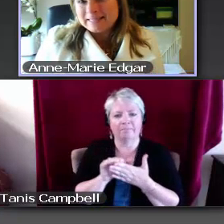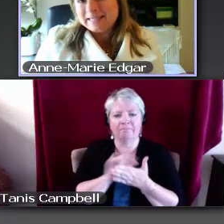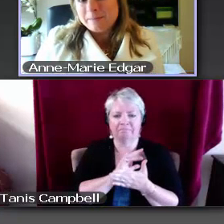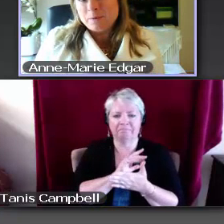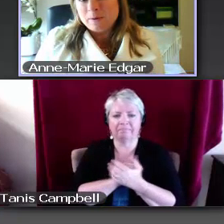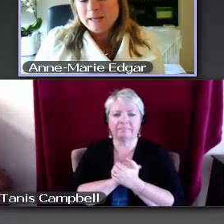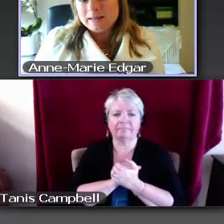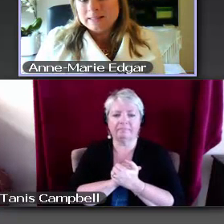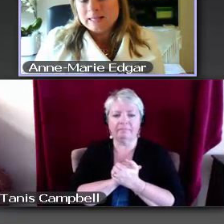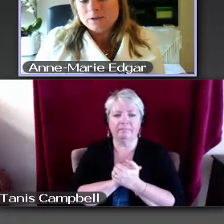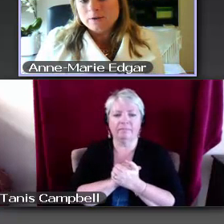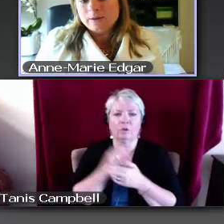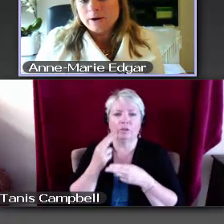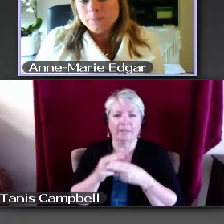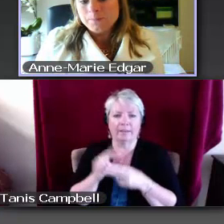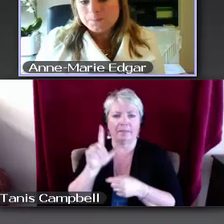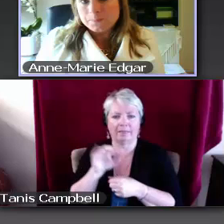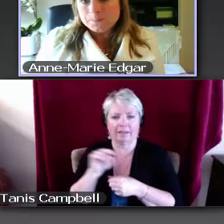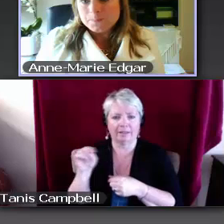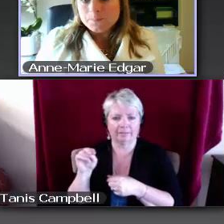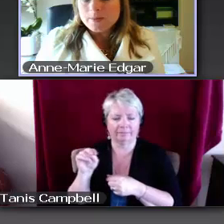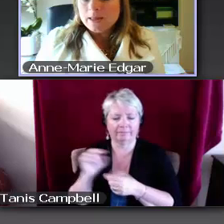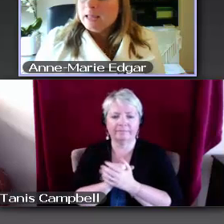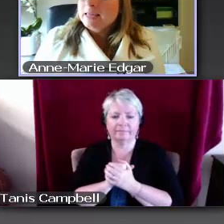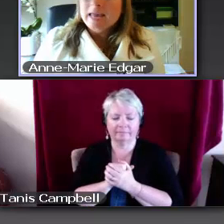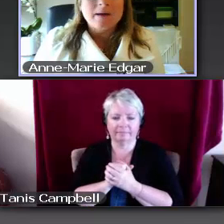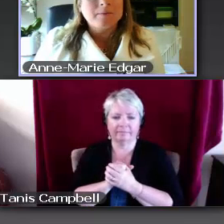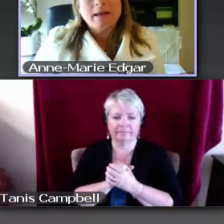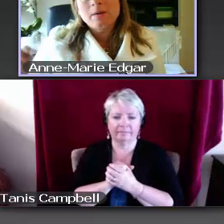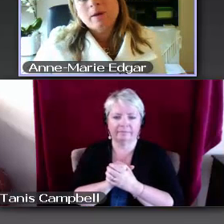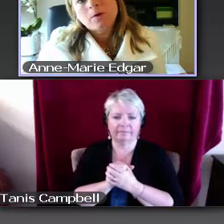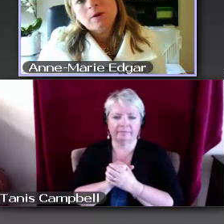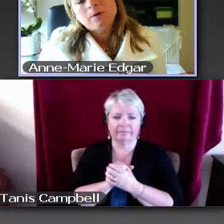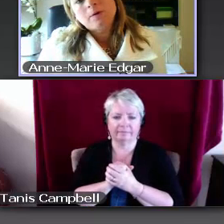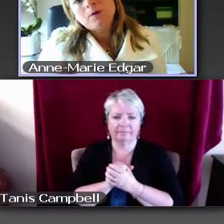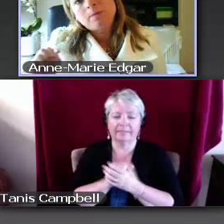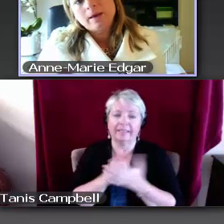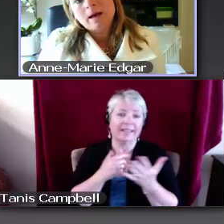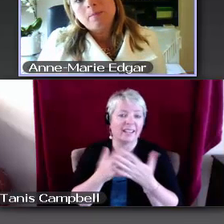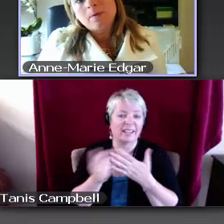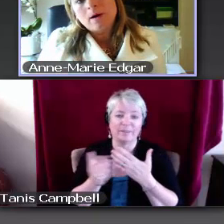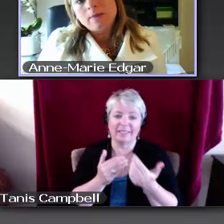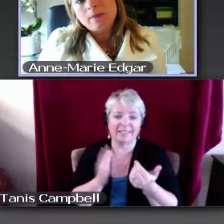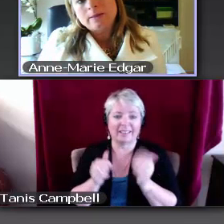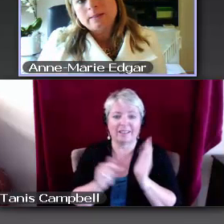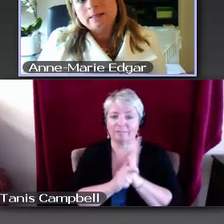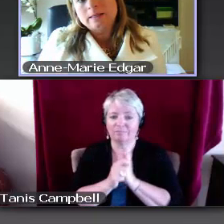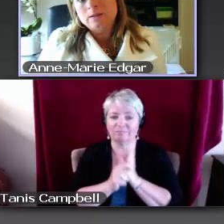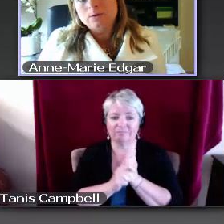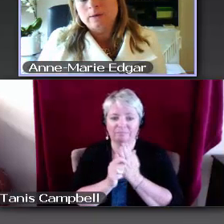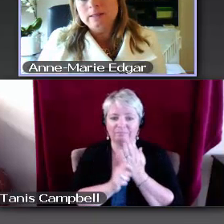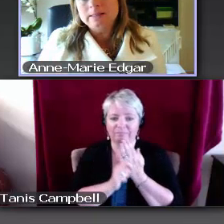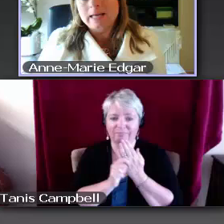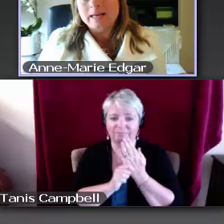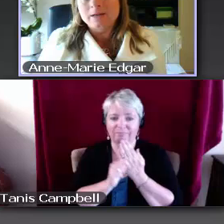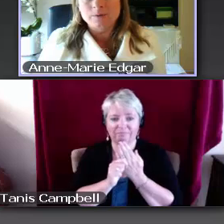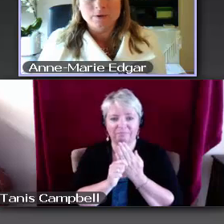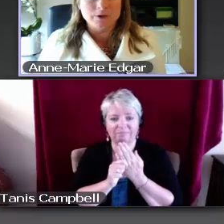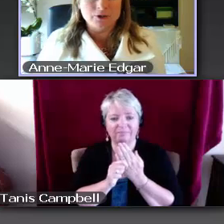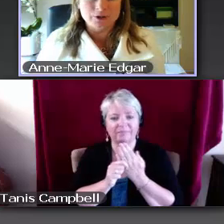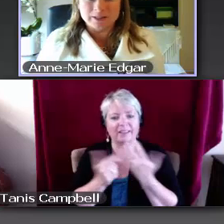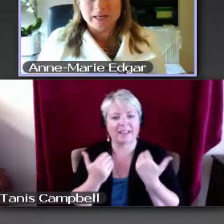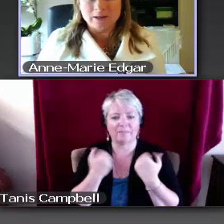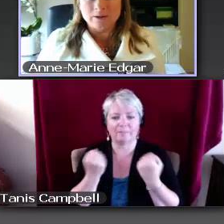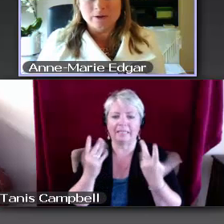Lynn, that's Lynn Louie in the center there. Yeah, anyway, you can pick up on the success stories, and I